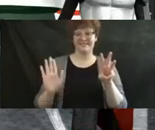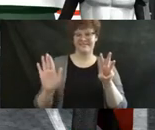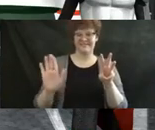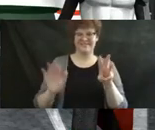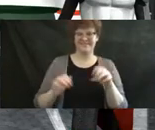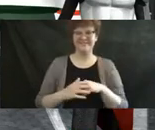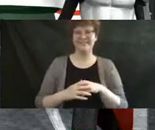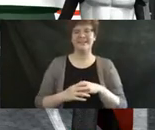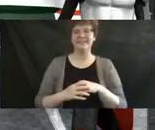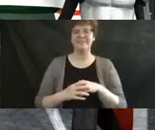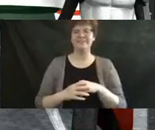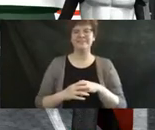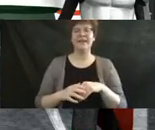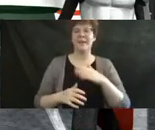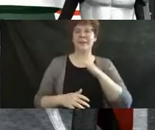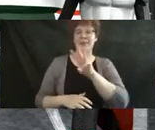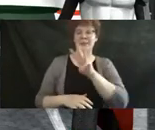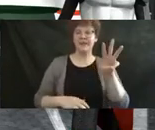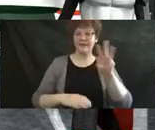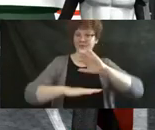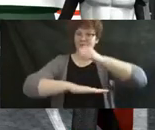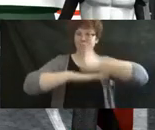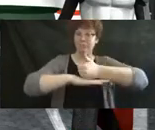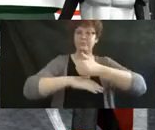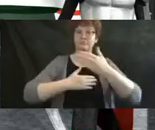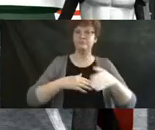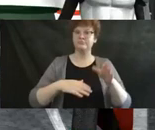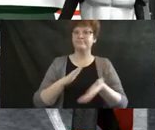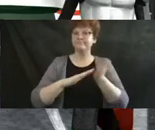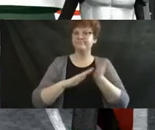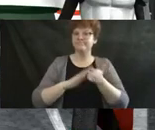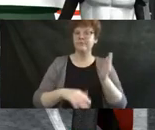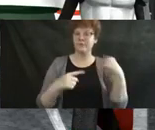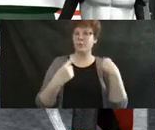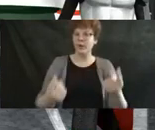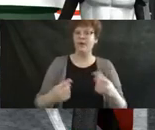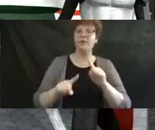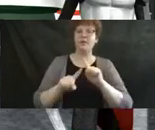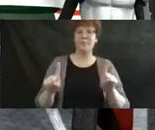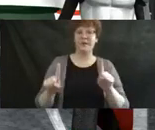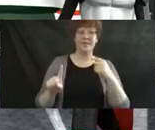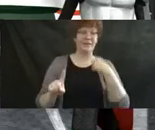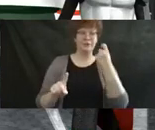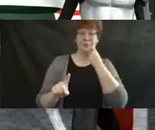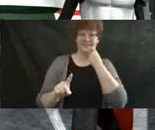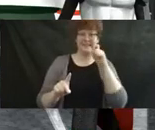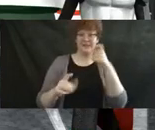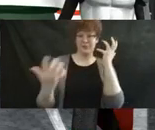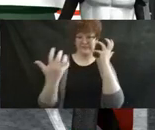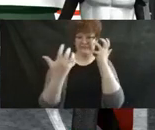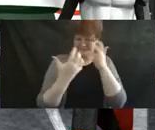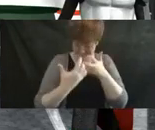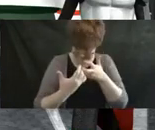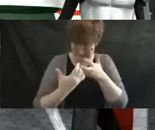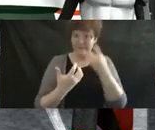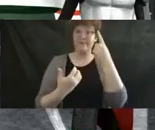but I've had to adapt it to this online format. So I don't know how well